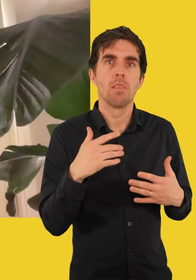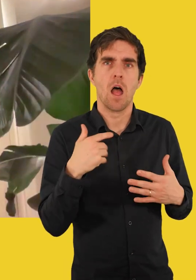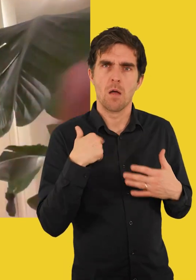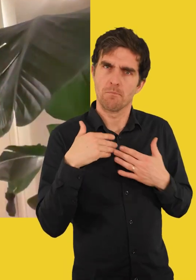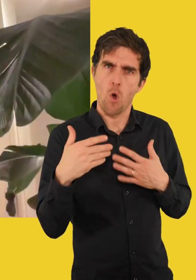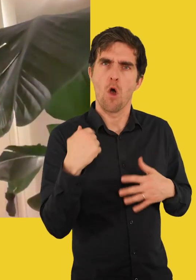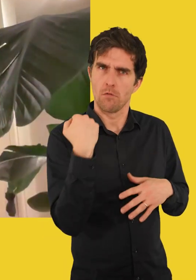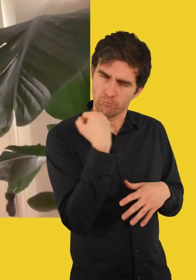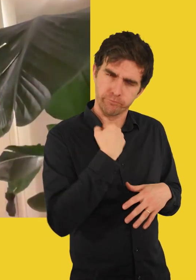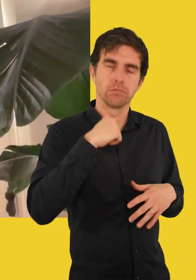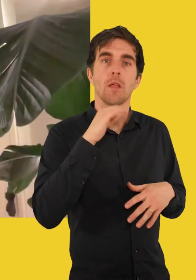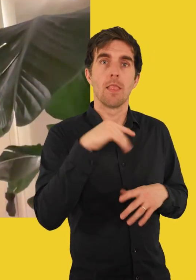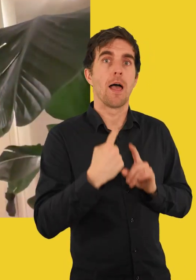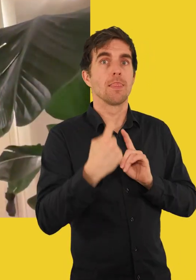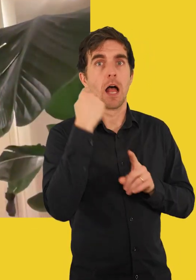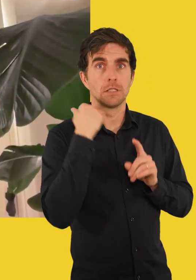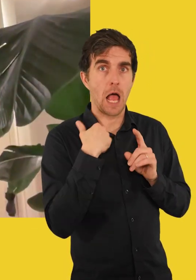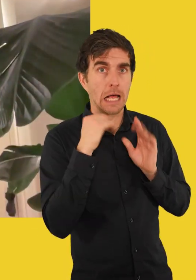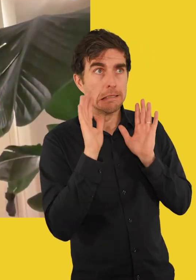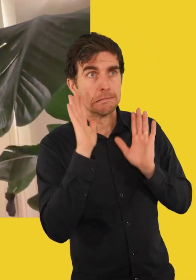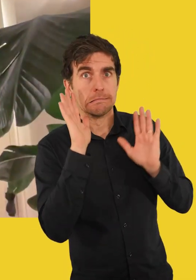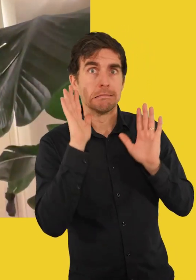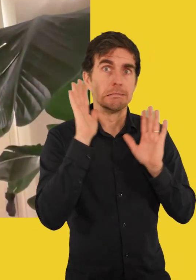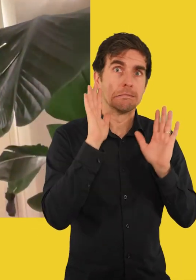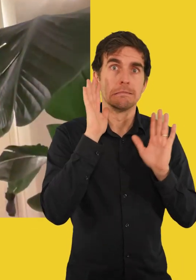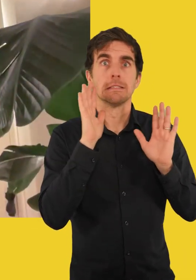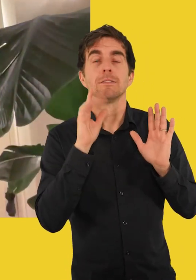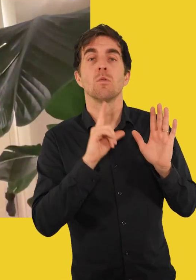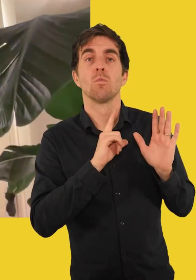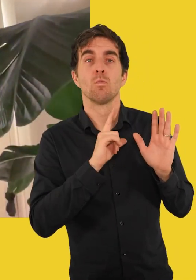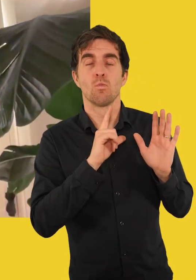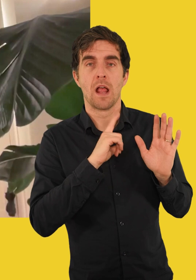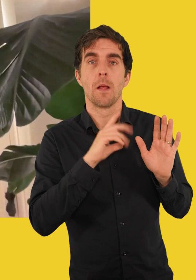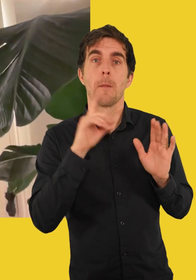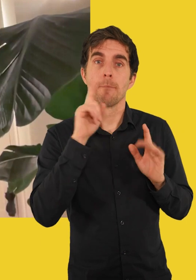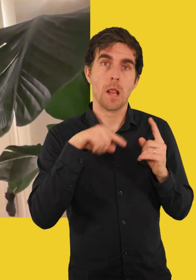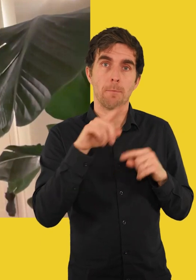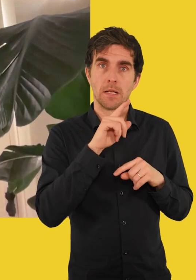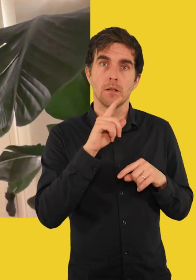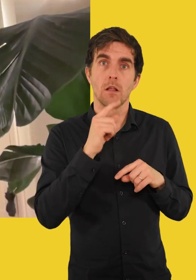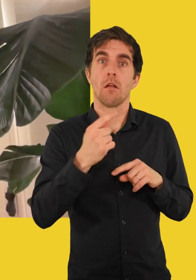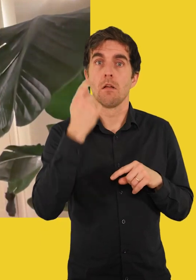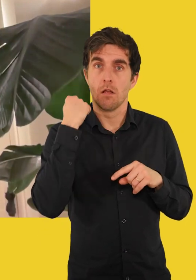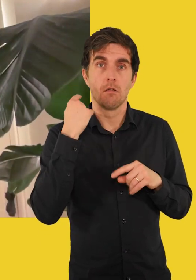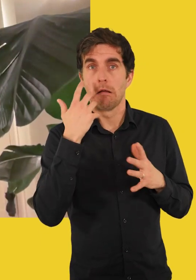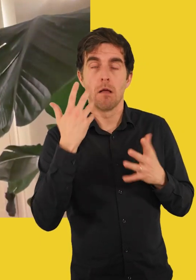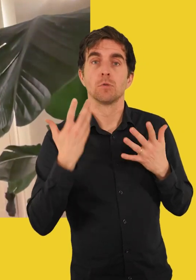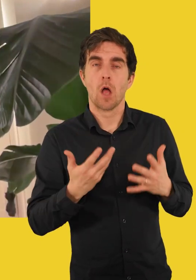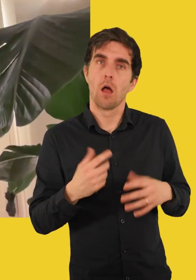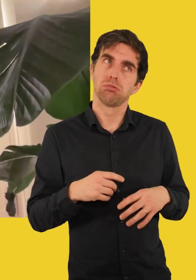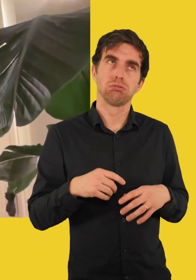was when I kind of stumbled into that. So probably people will find me a lot more difficult now than they did at the time.